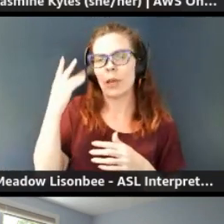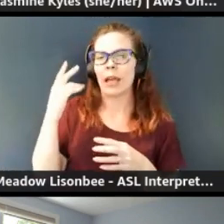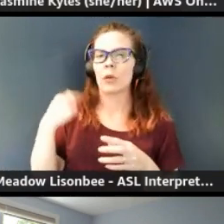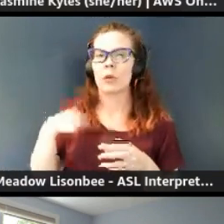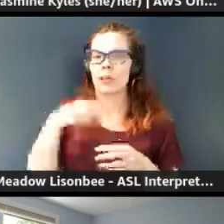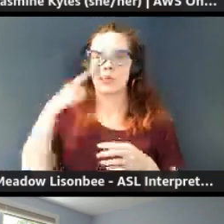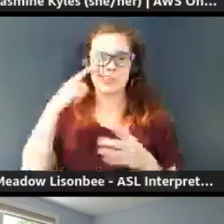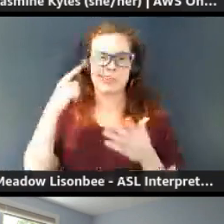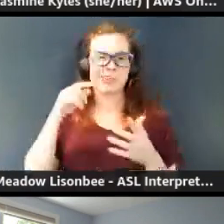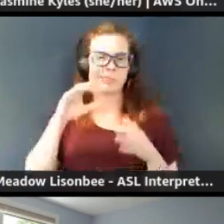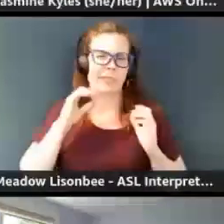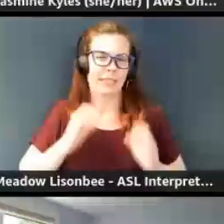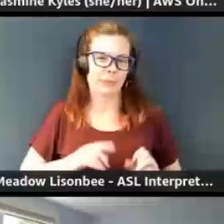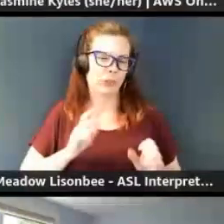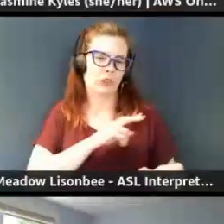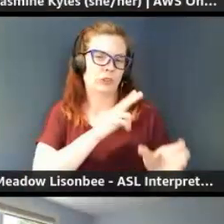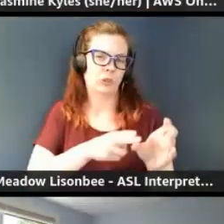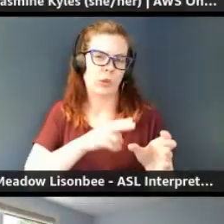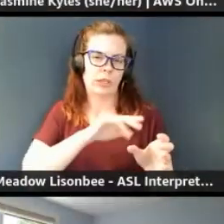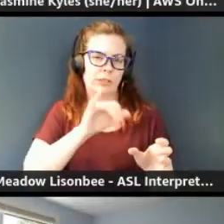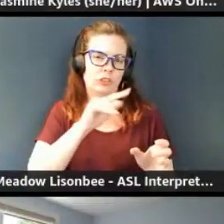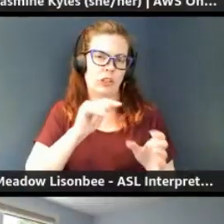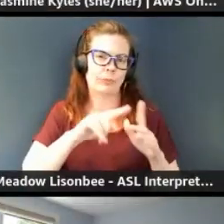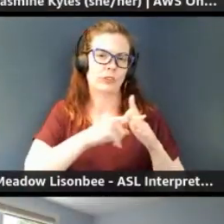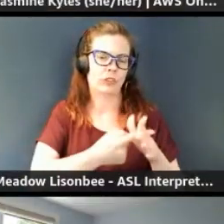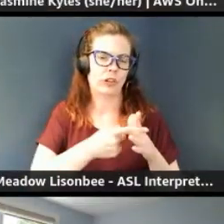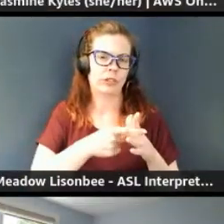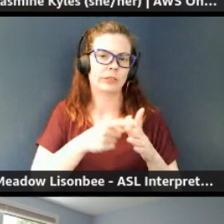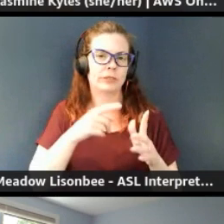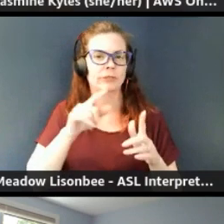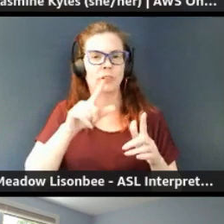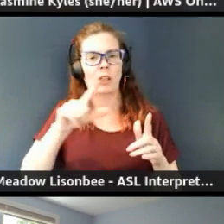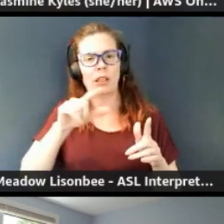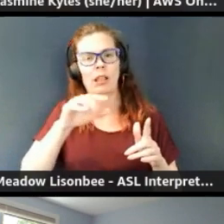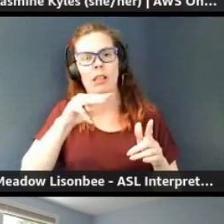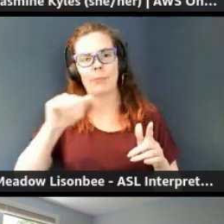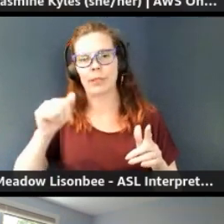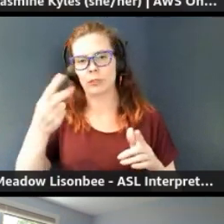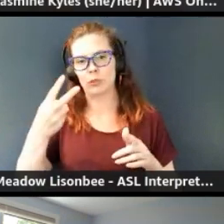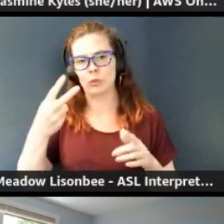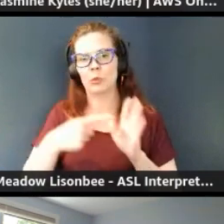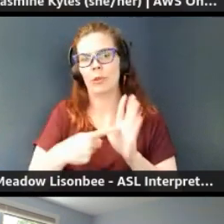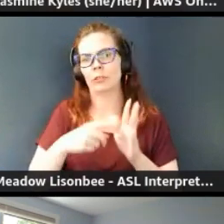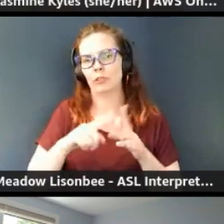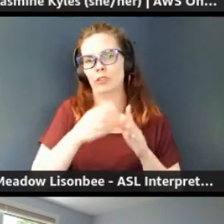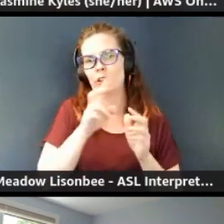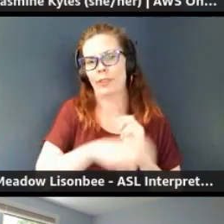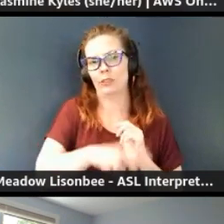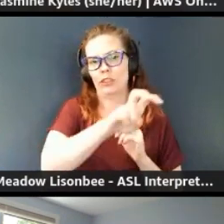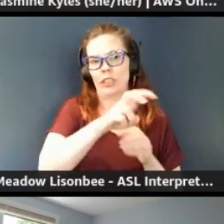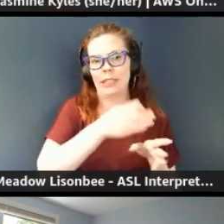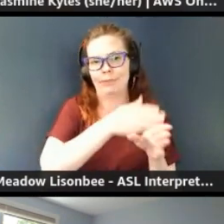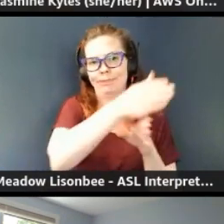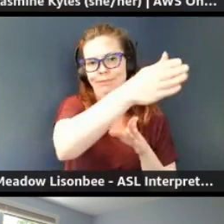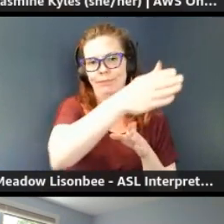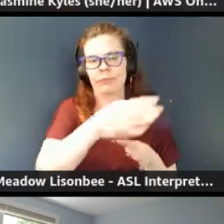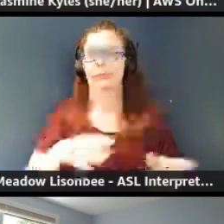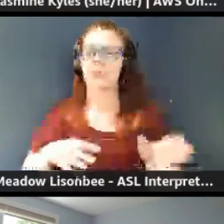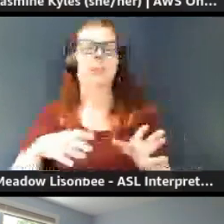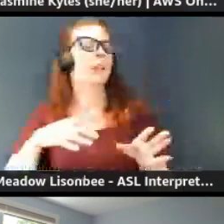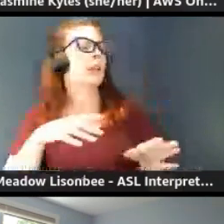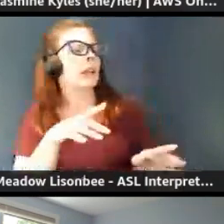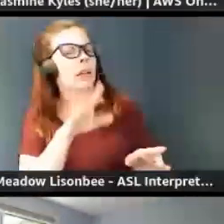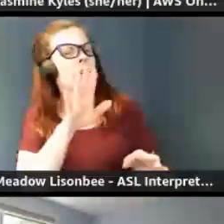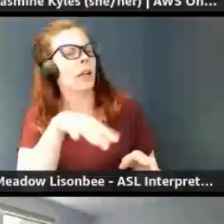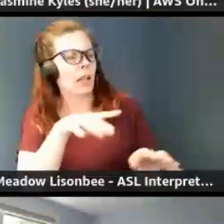JumpStart to discover the Llama 2 models and then get started on their journey. It sounds like, June, you're saying that it makes it just even simpler for people to